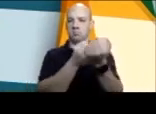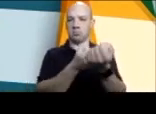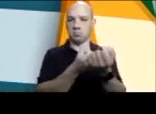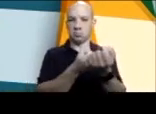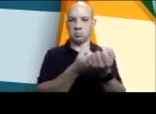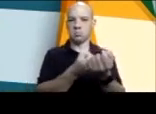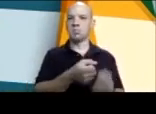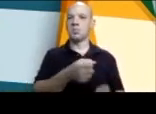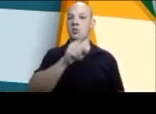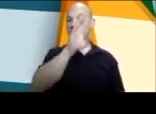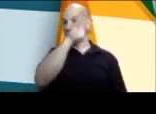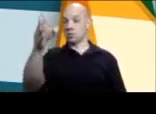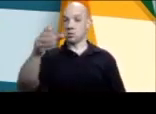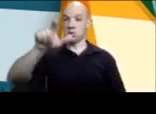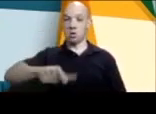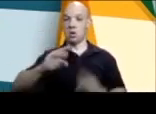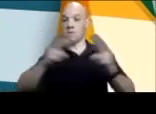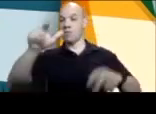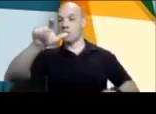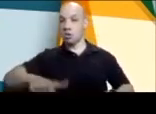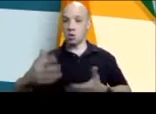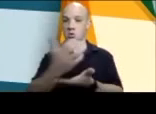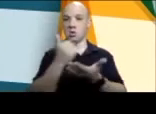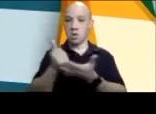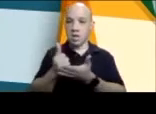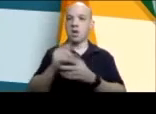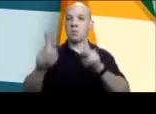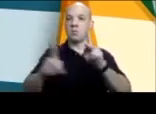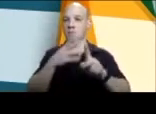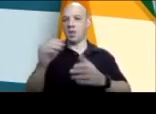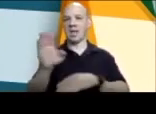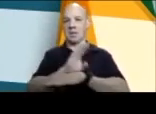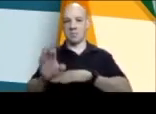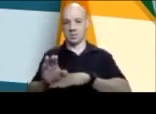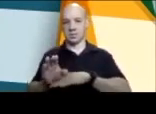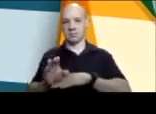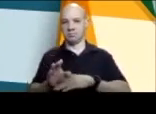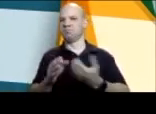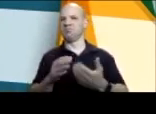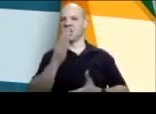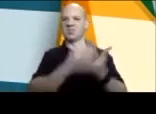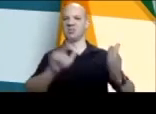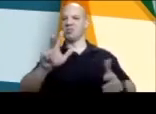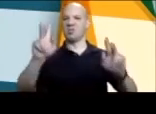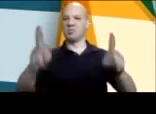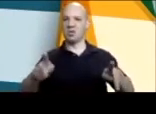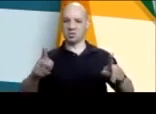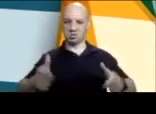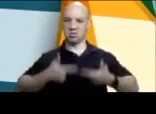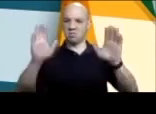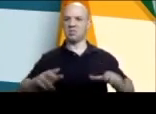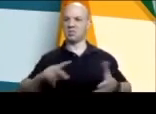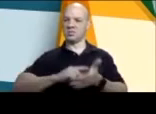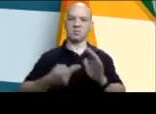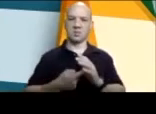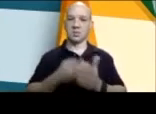low and very low income persons and businesses. Let's discuss what is a Section 3 person or resident. Section 3